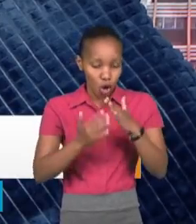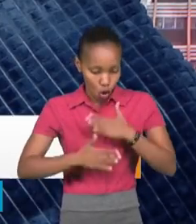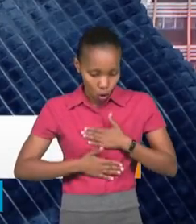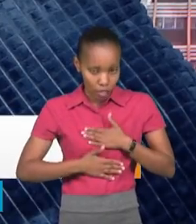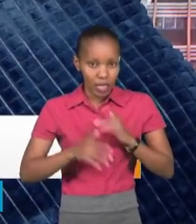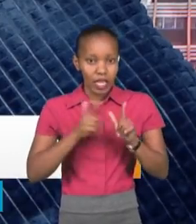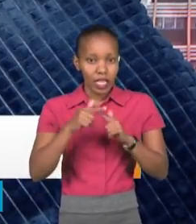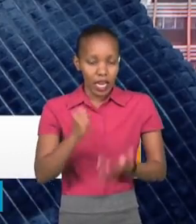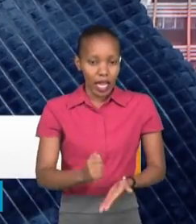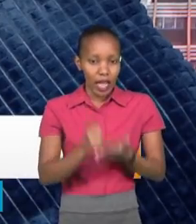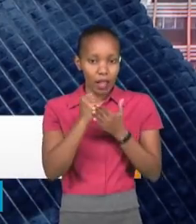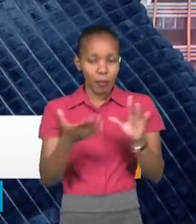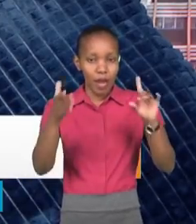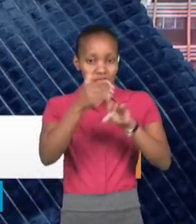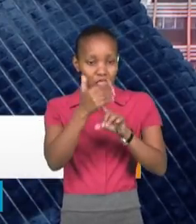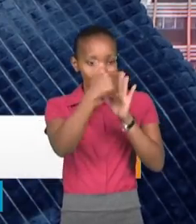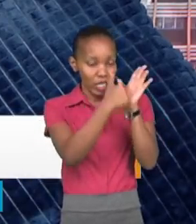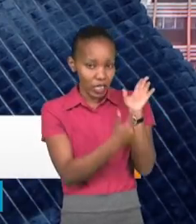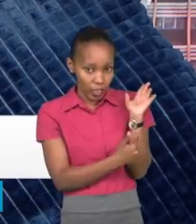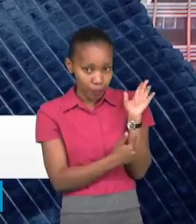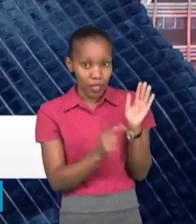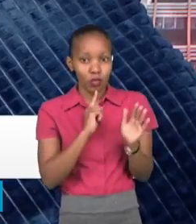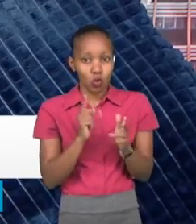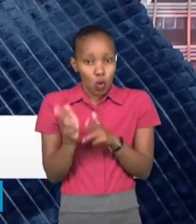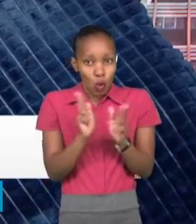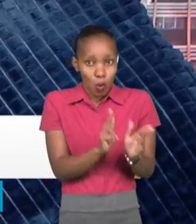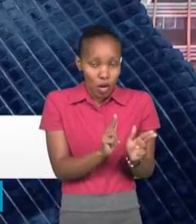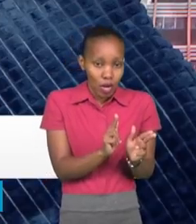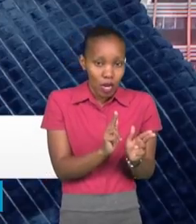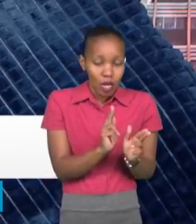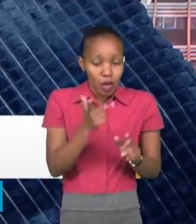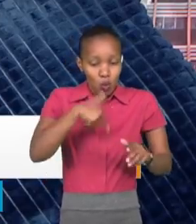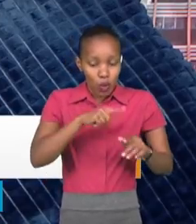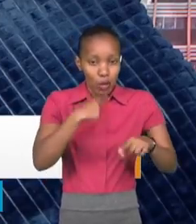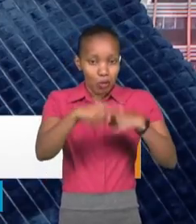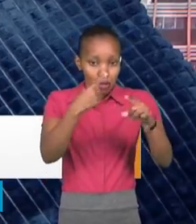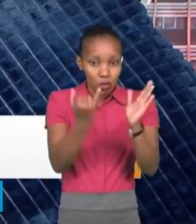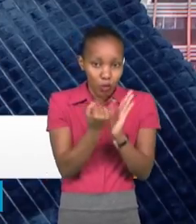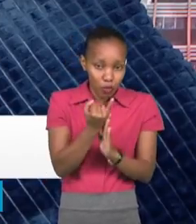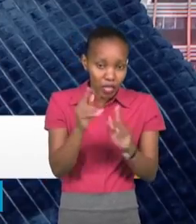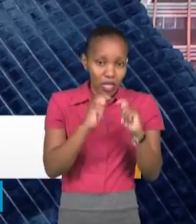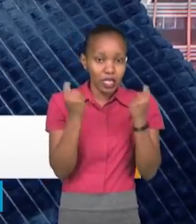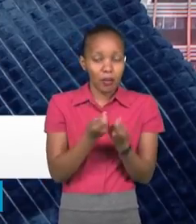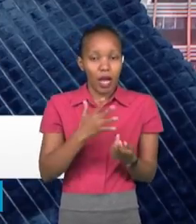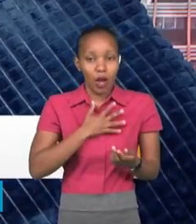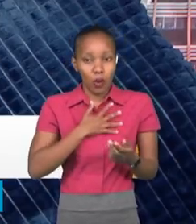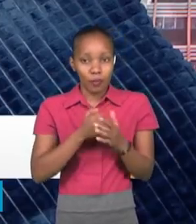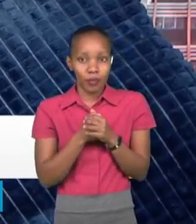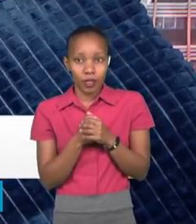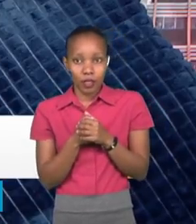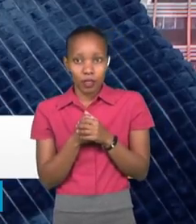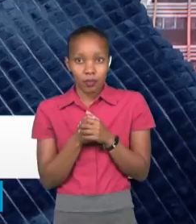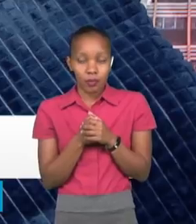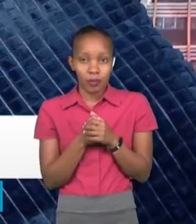the league. Okay. So it is normal that we will have to keep on improving on the squad. Okay.